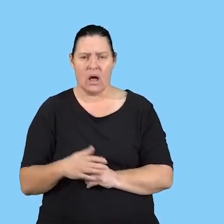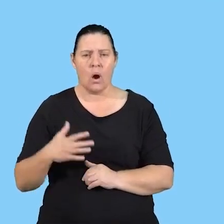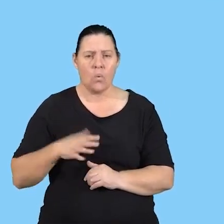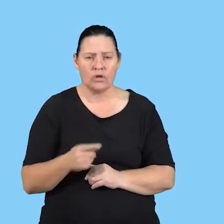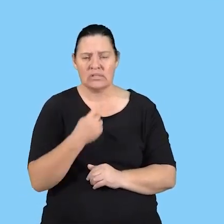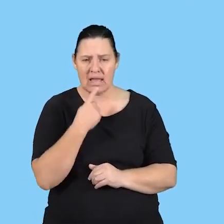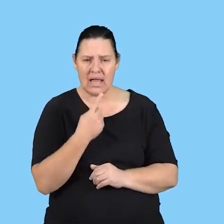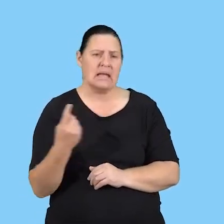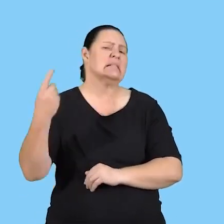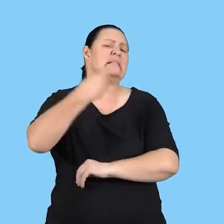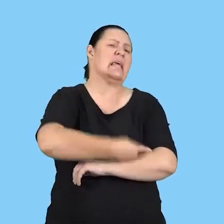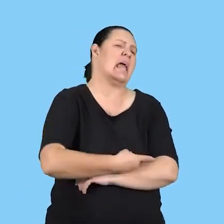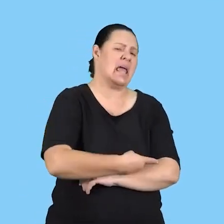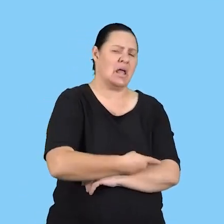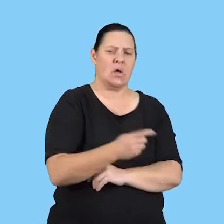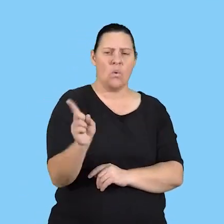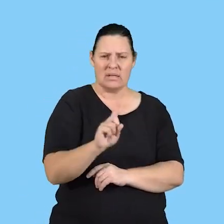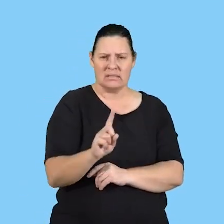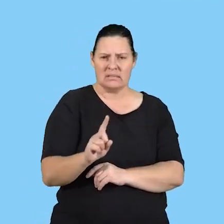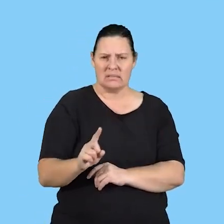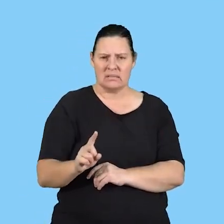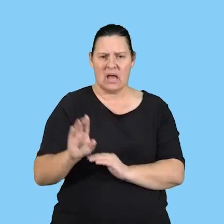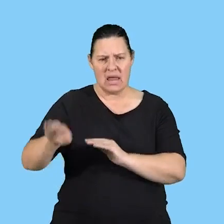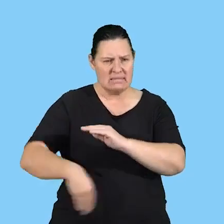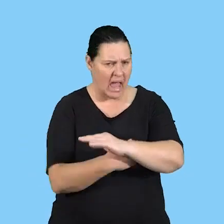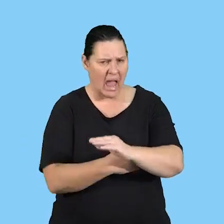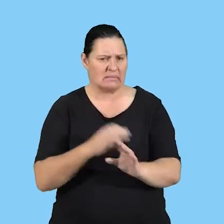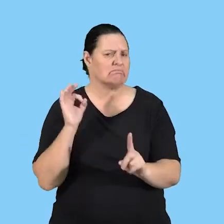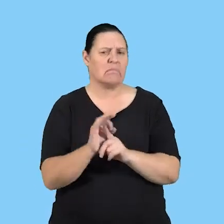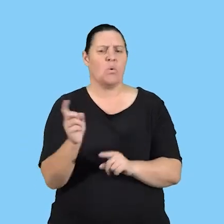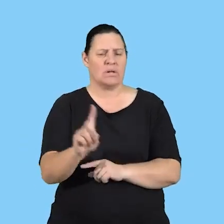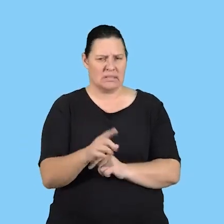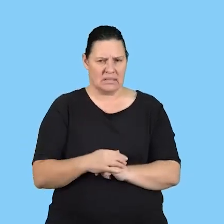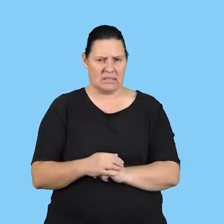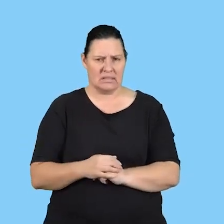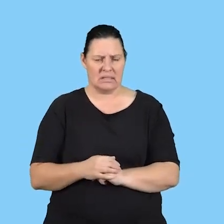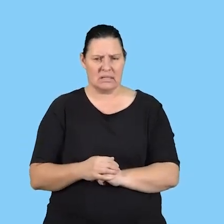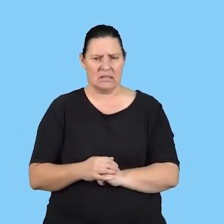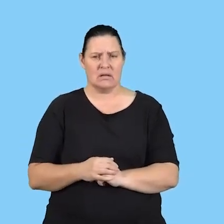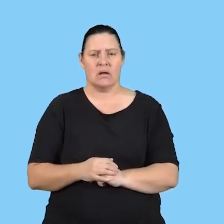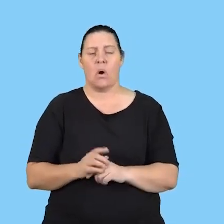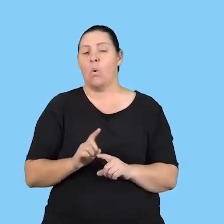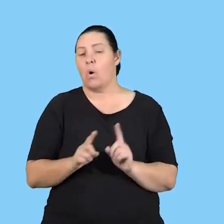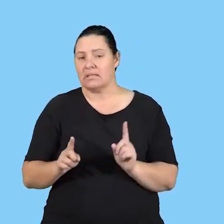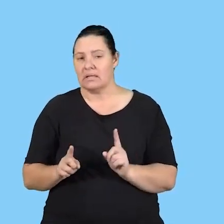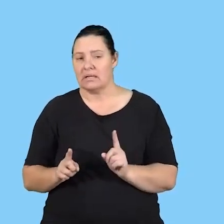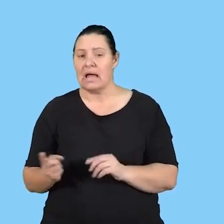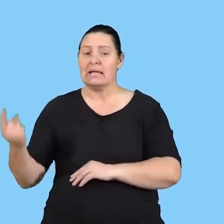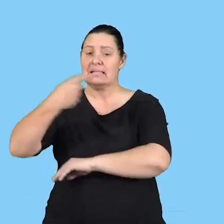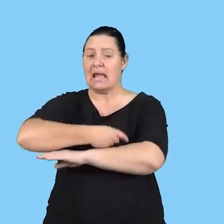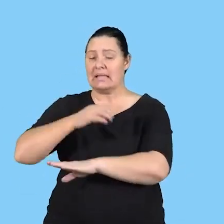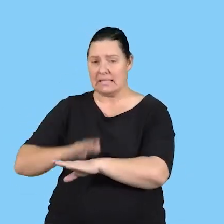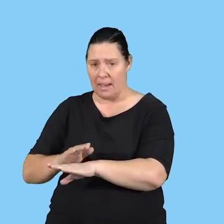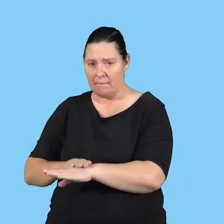when I say what a day is, I mean exactly what a day is and what a night is, as opposed to what